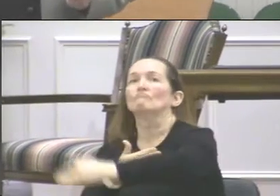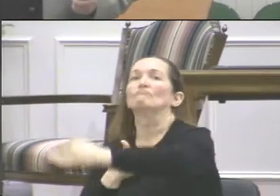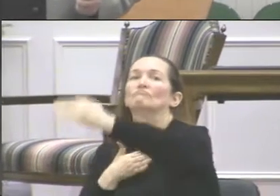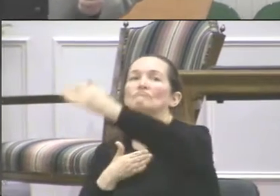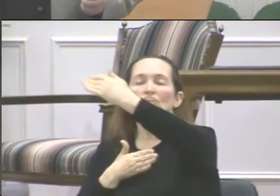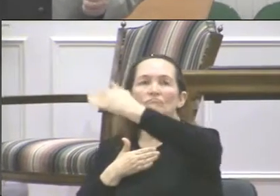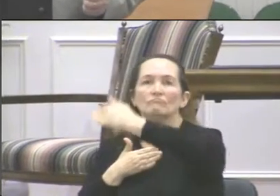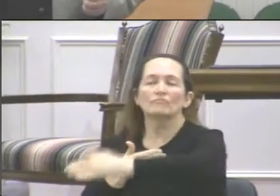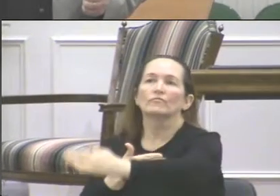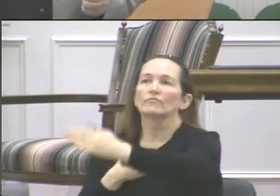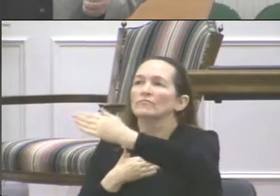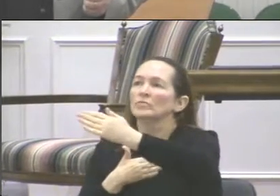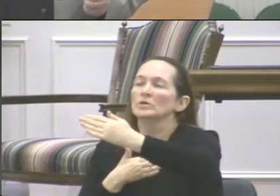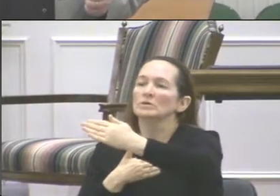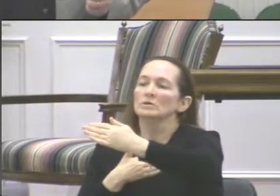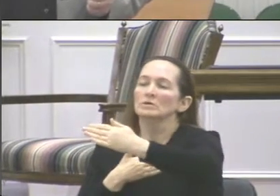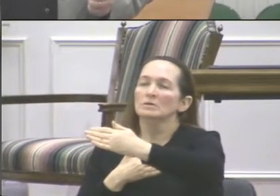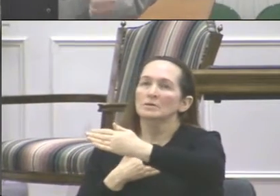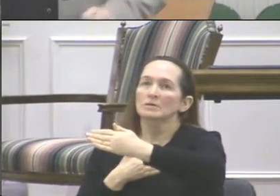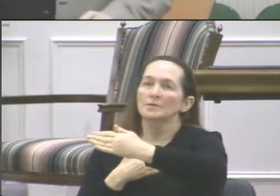momentum.